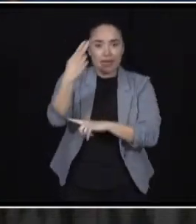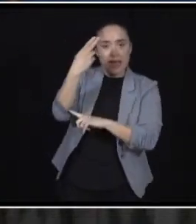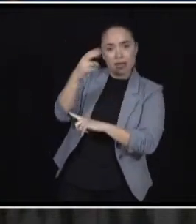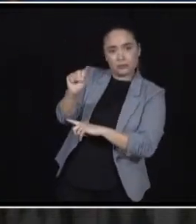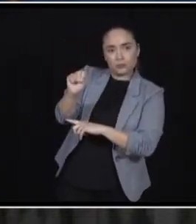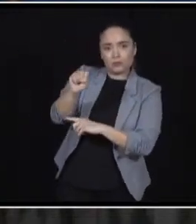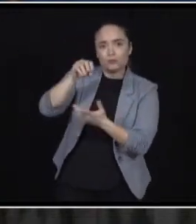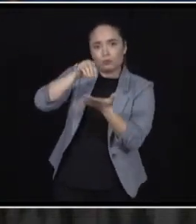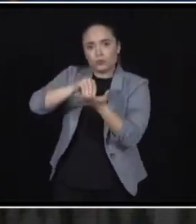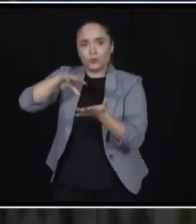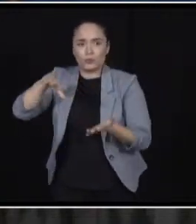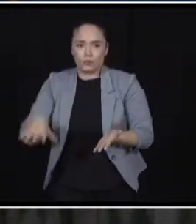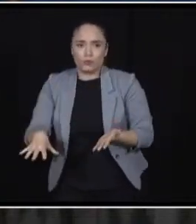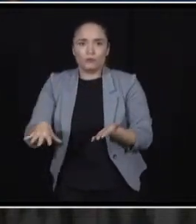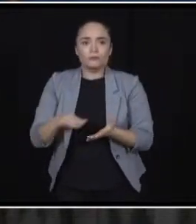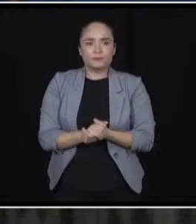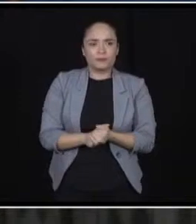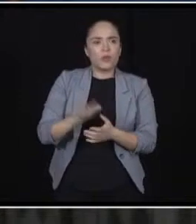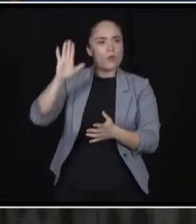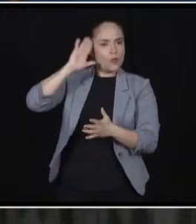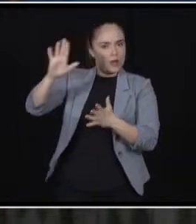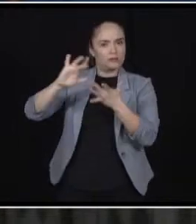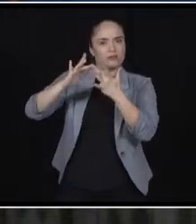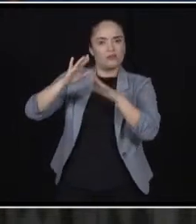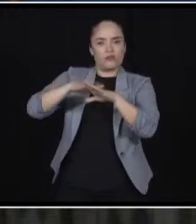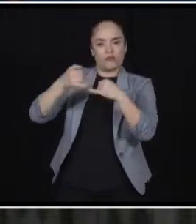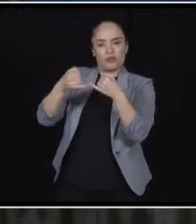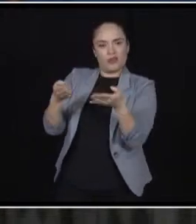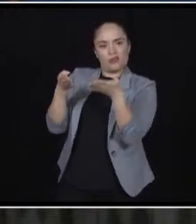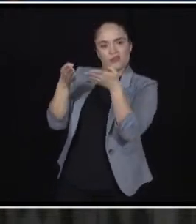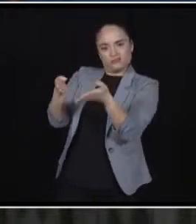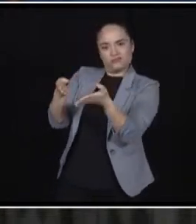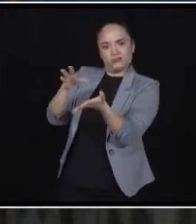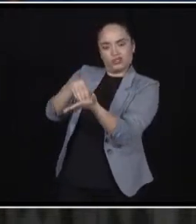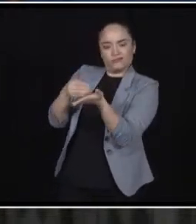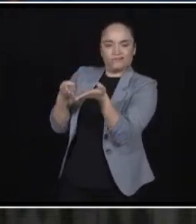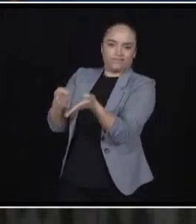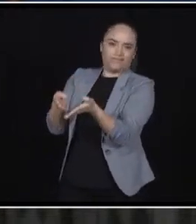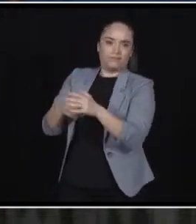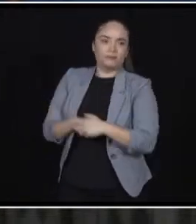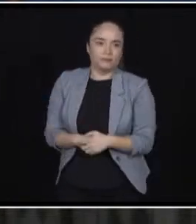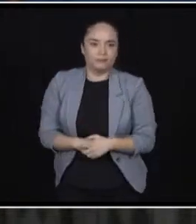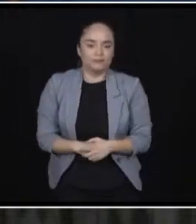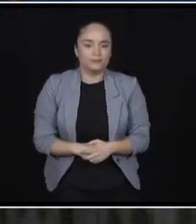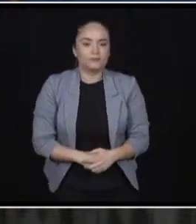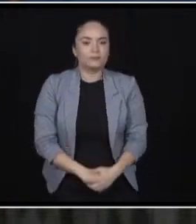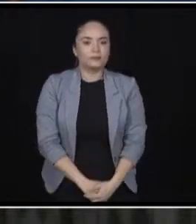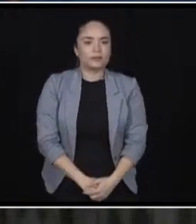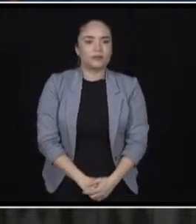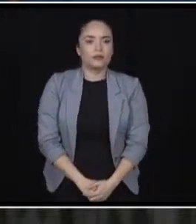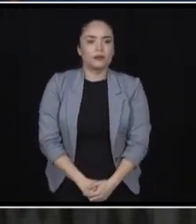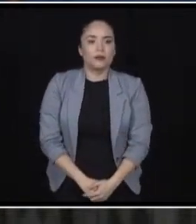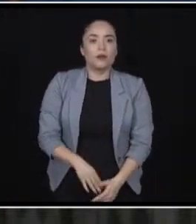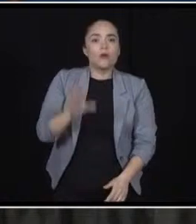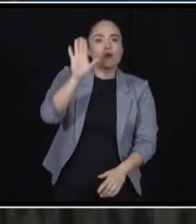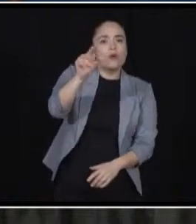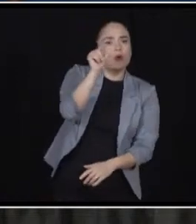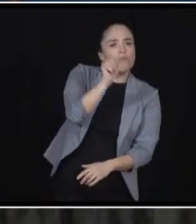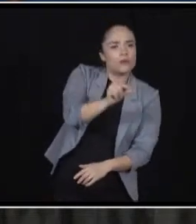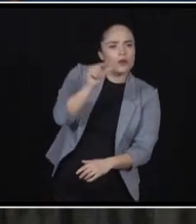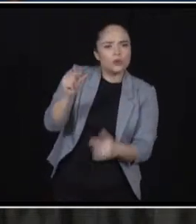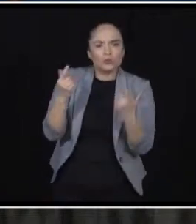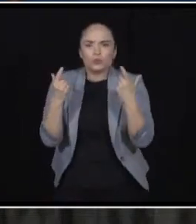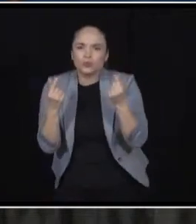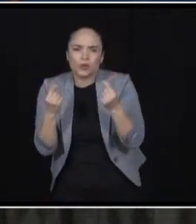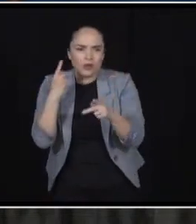the April break. Our government is taking decisive action to keep your child safe. Now, to date, we have kept our schools safe, but